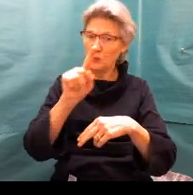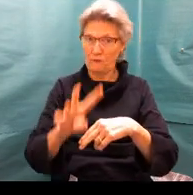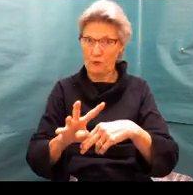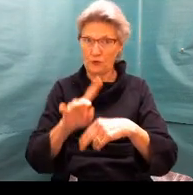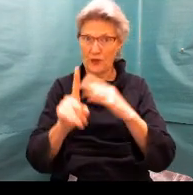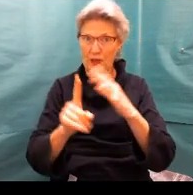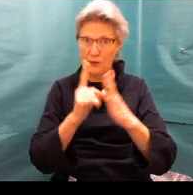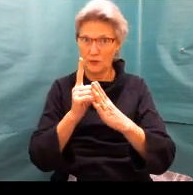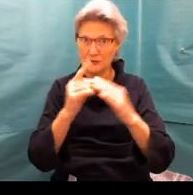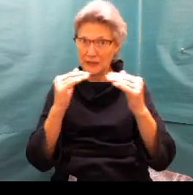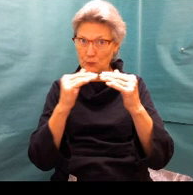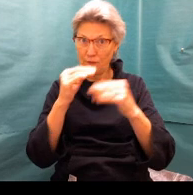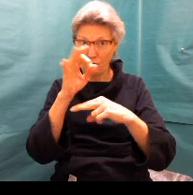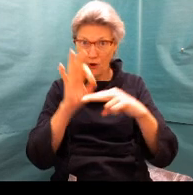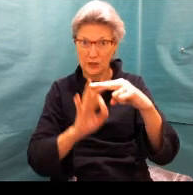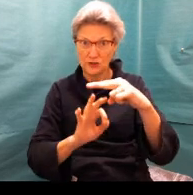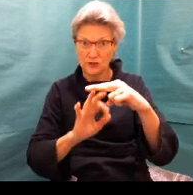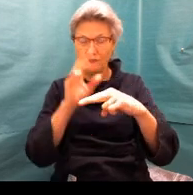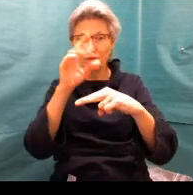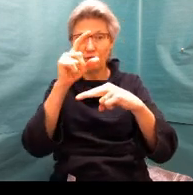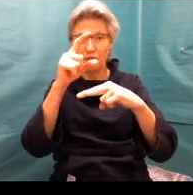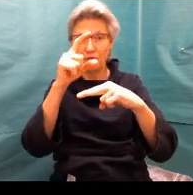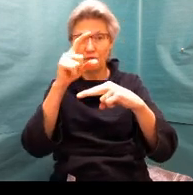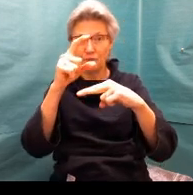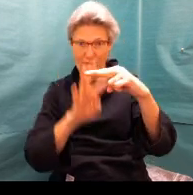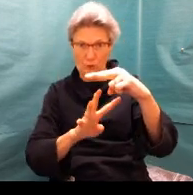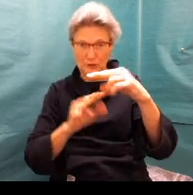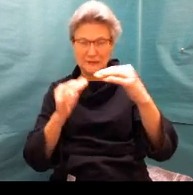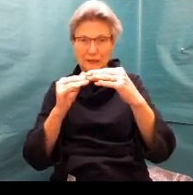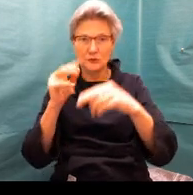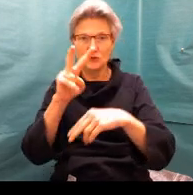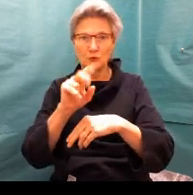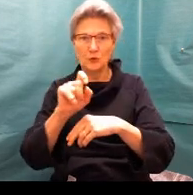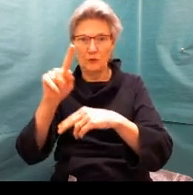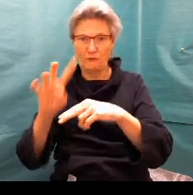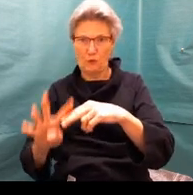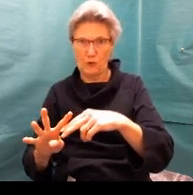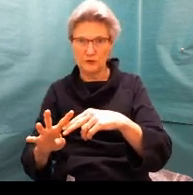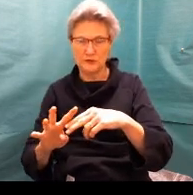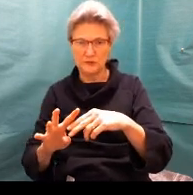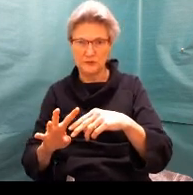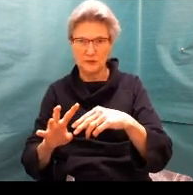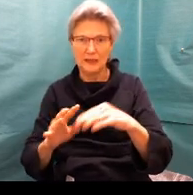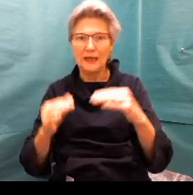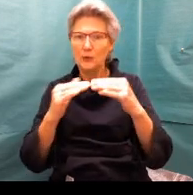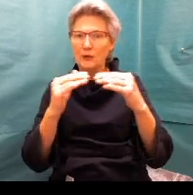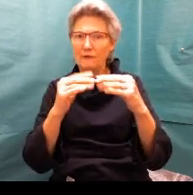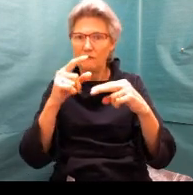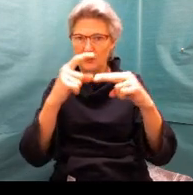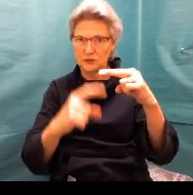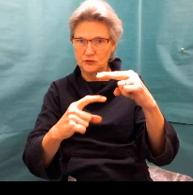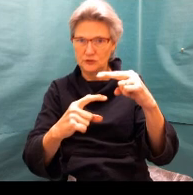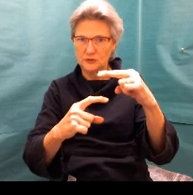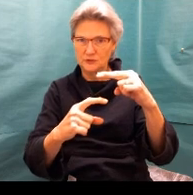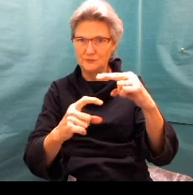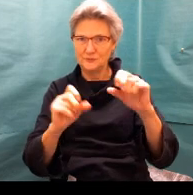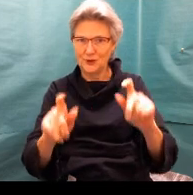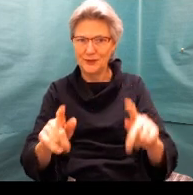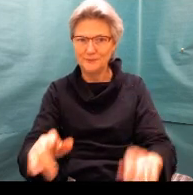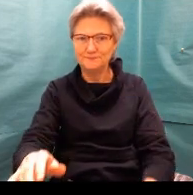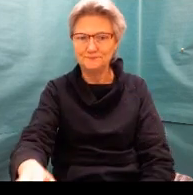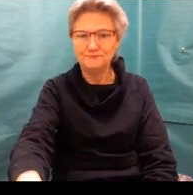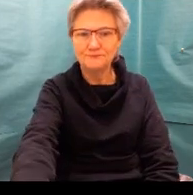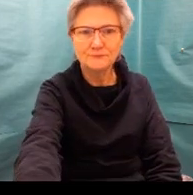equivalent fractions. I have it here in a mixed number form, and 9/4 is written as a fraction greater than 1.